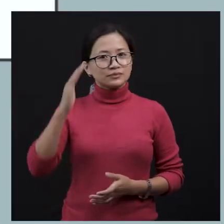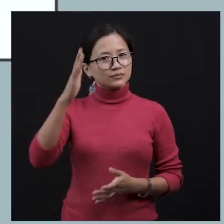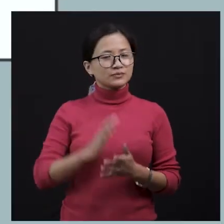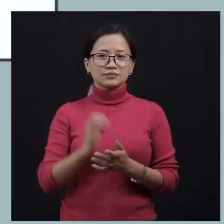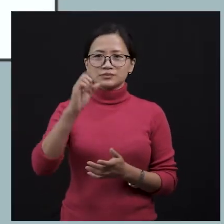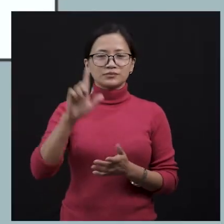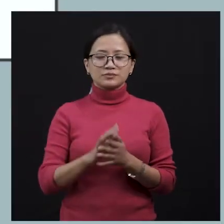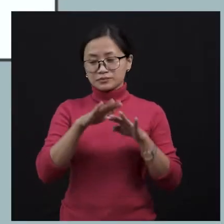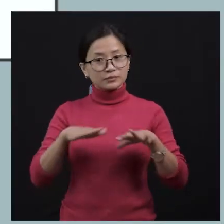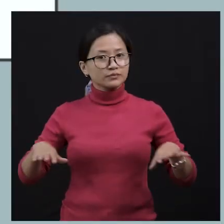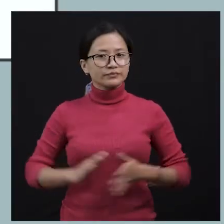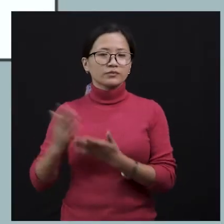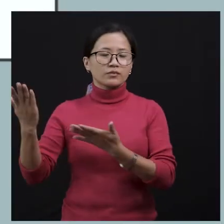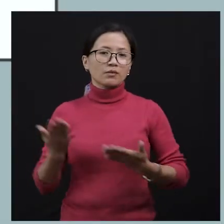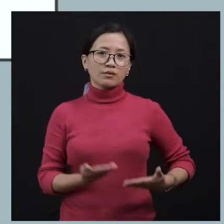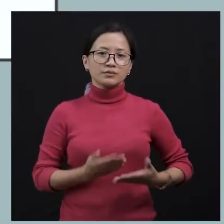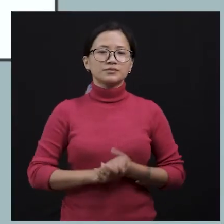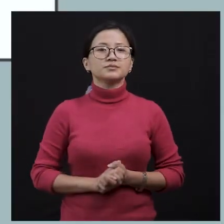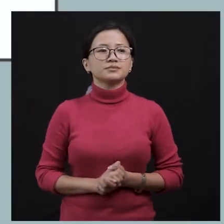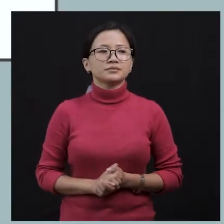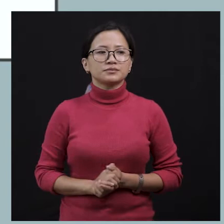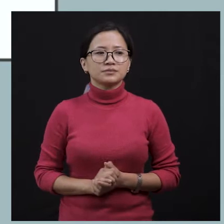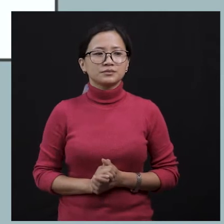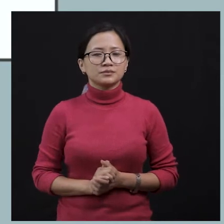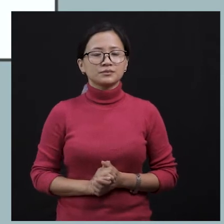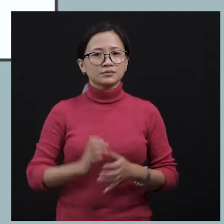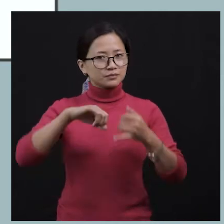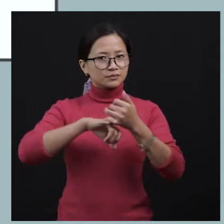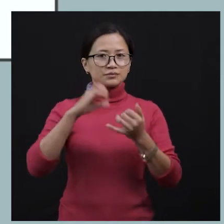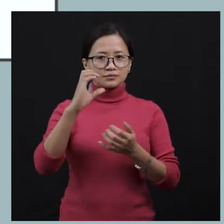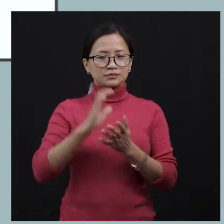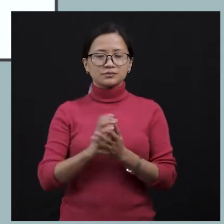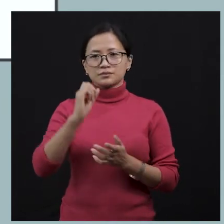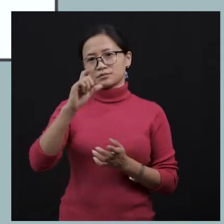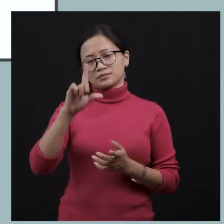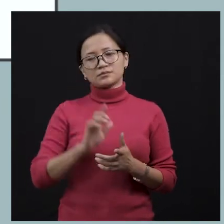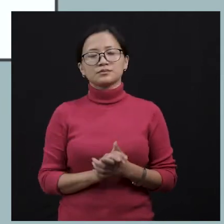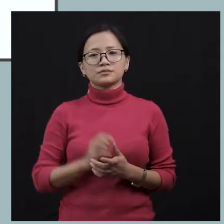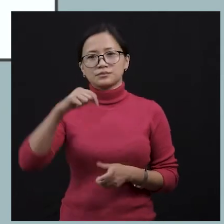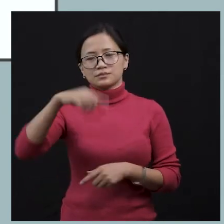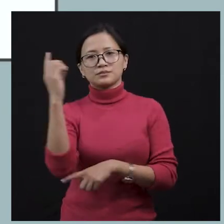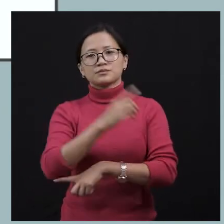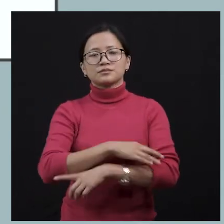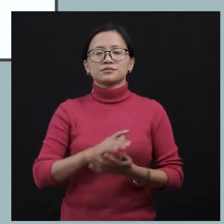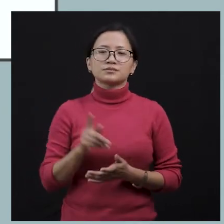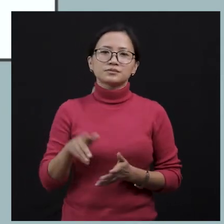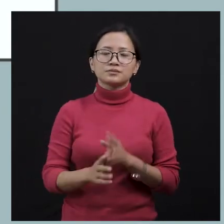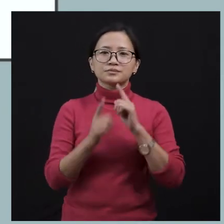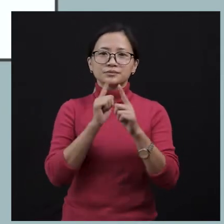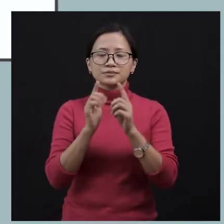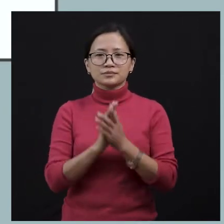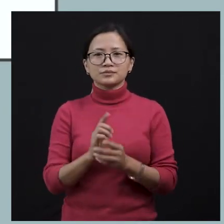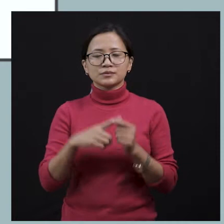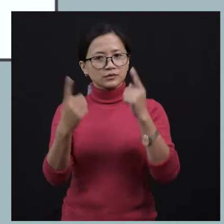Hello, class 5 students. Welcome back to our science class. So today we are going to